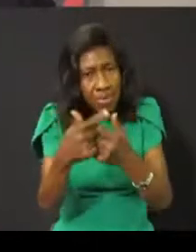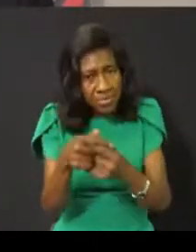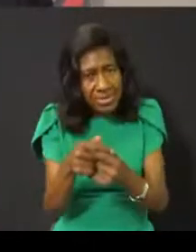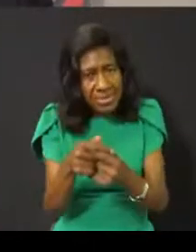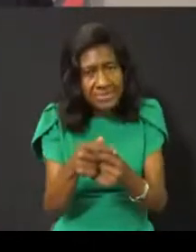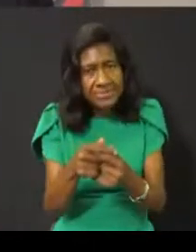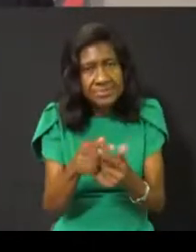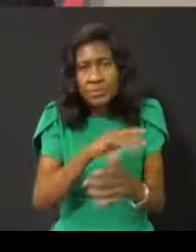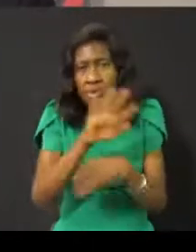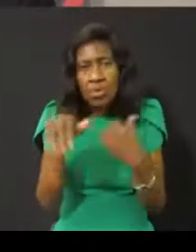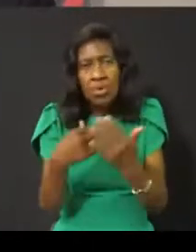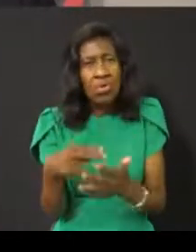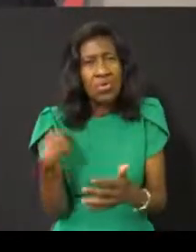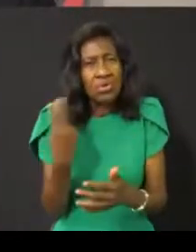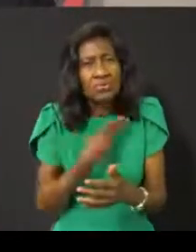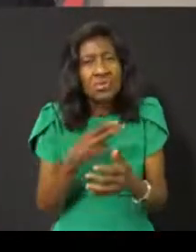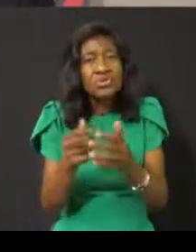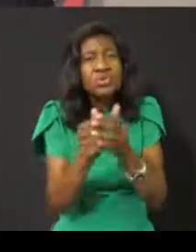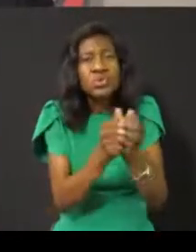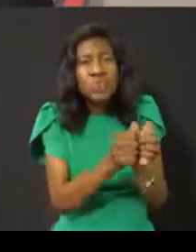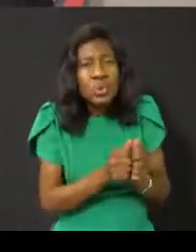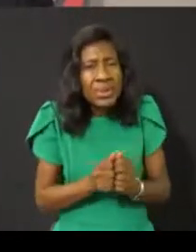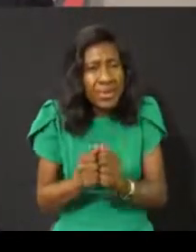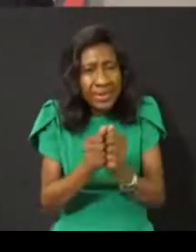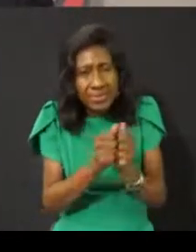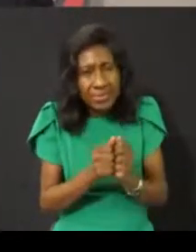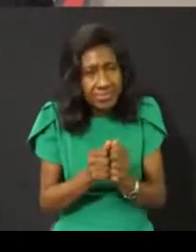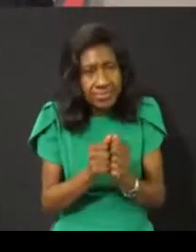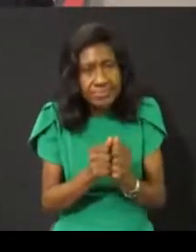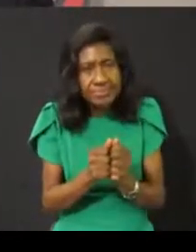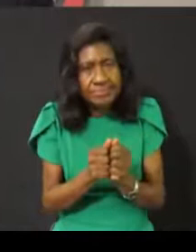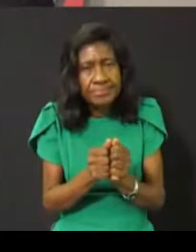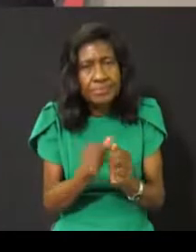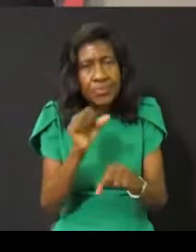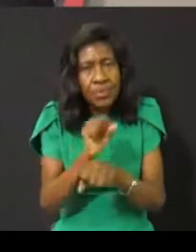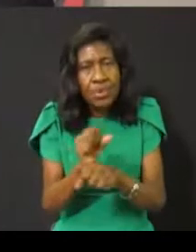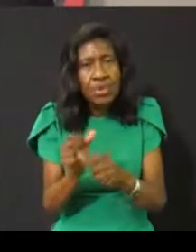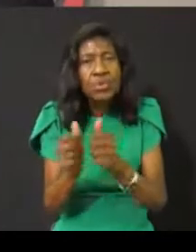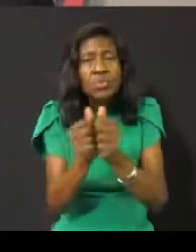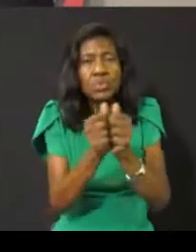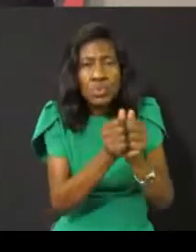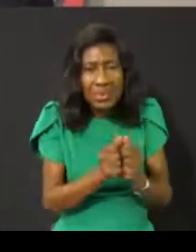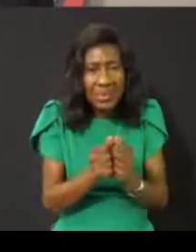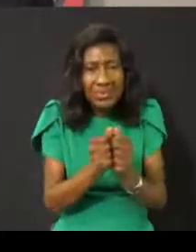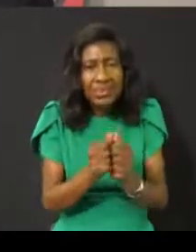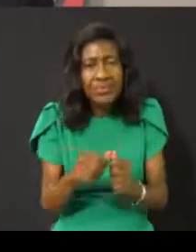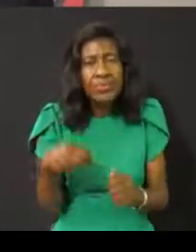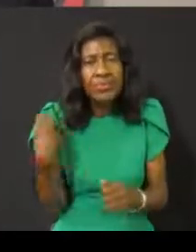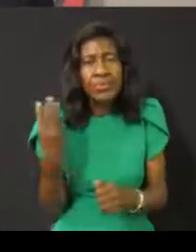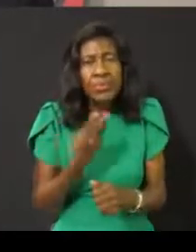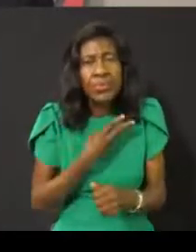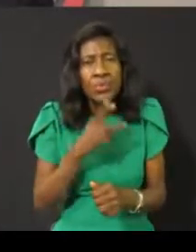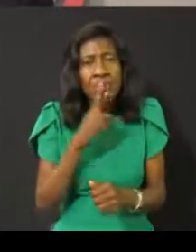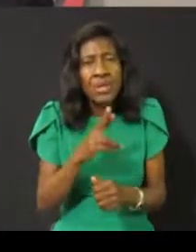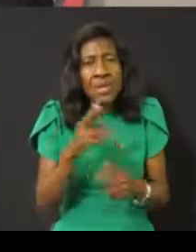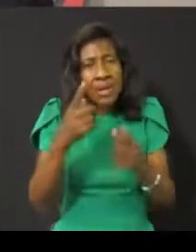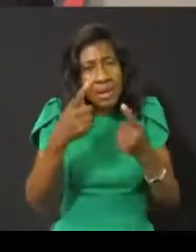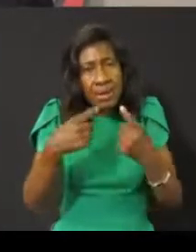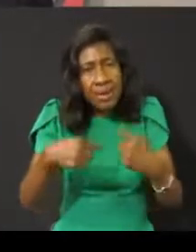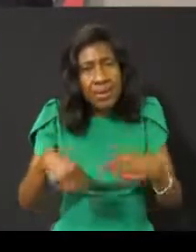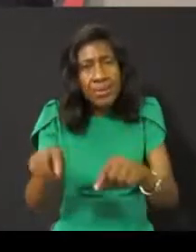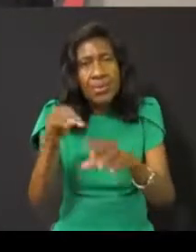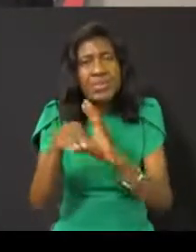be personal responsibility, and a sense of collective responsibility. We are moving forward with